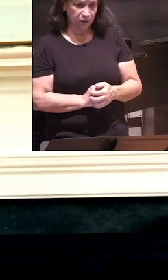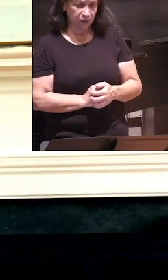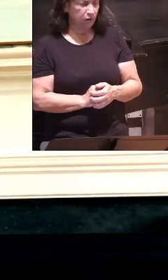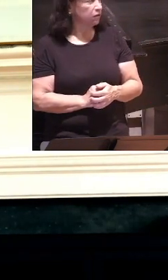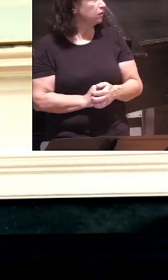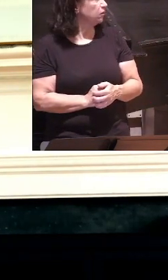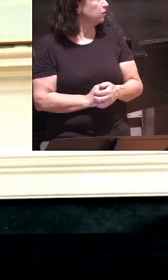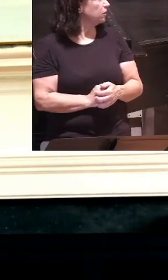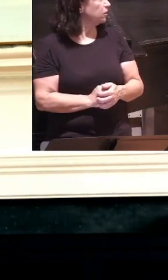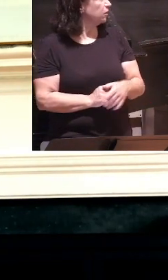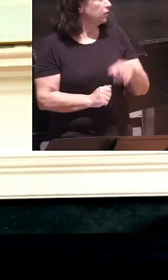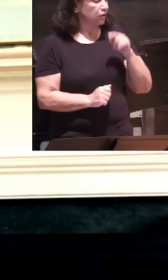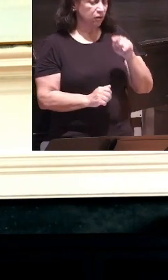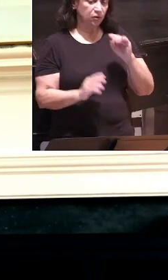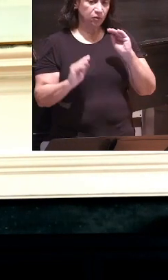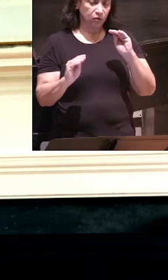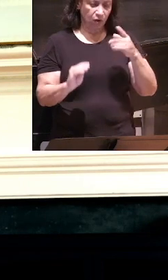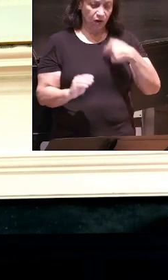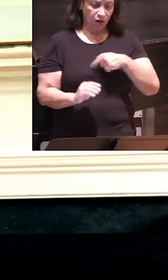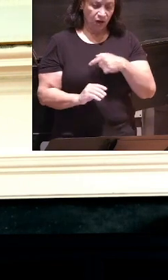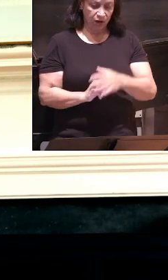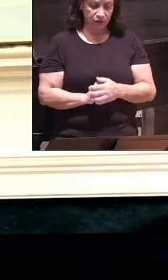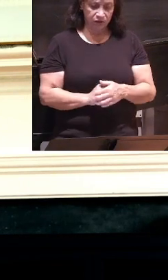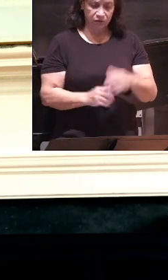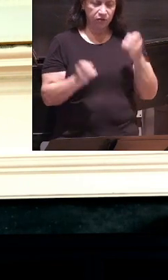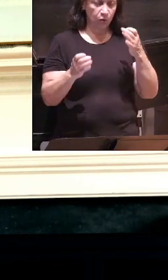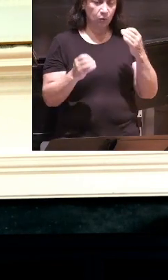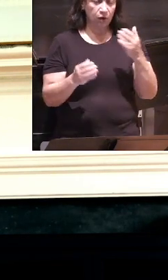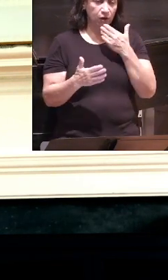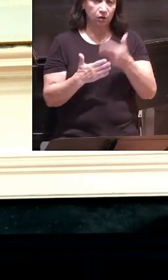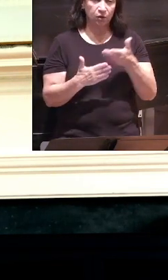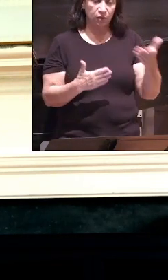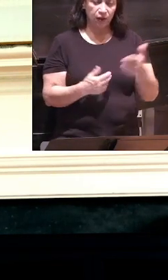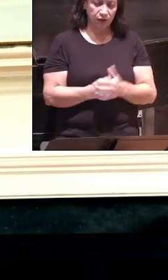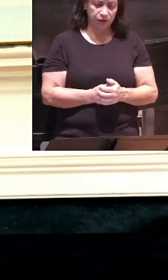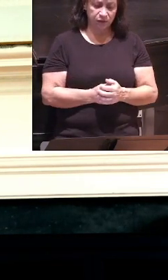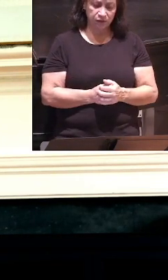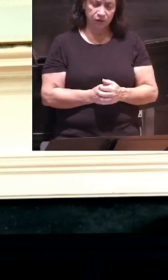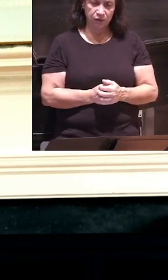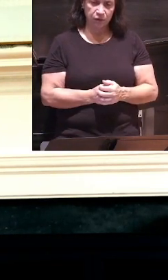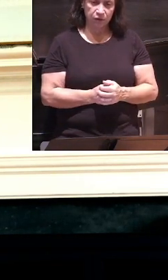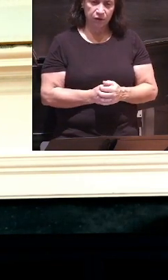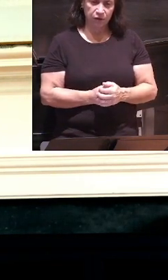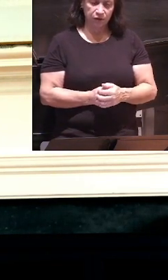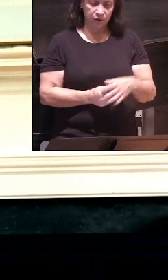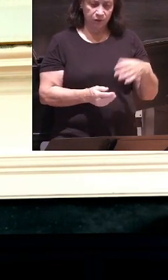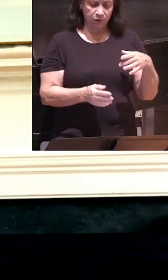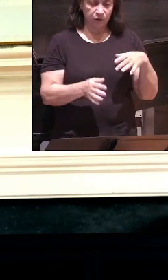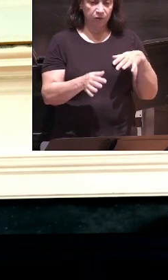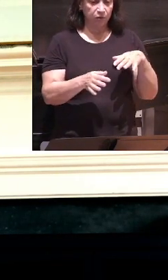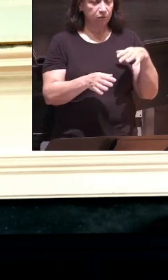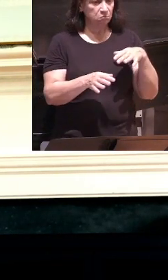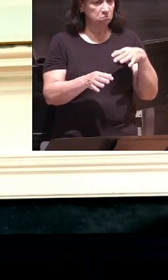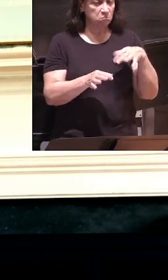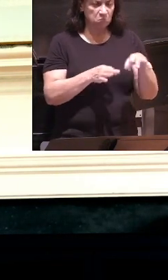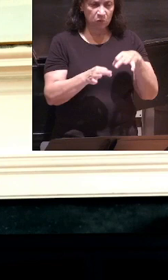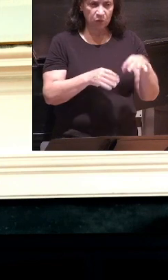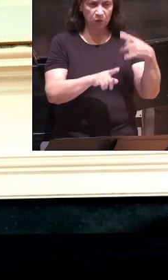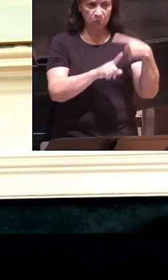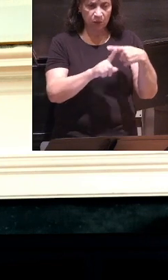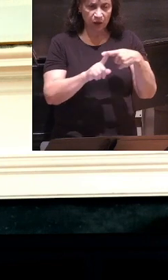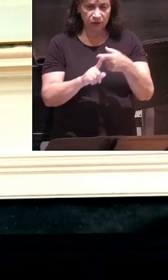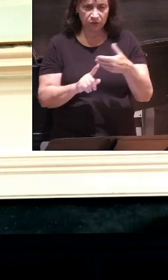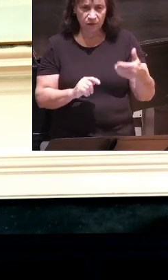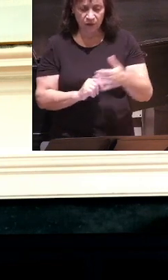me. We would talk about so many different things, one big thing being rap music we would talk about constantly, like